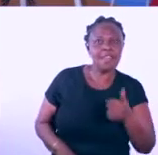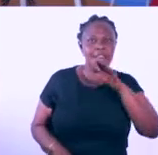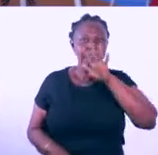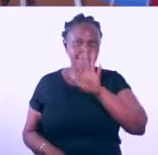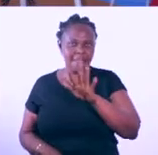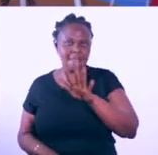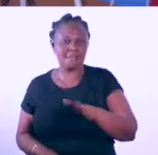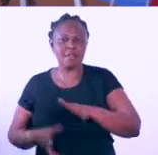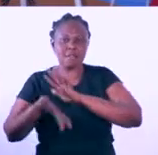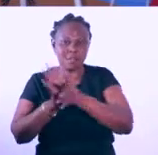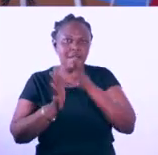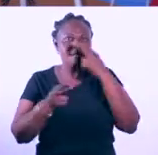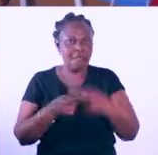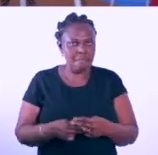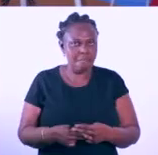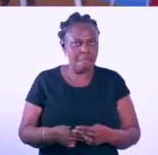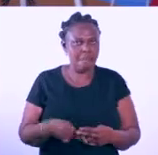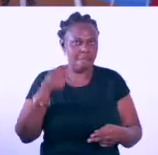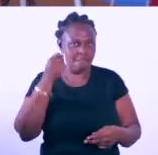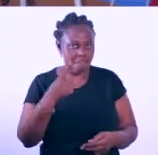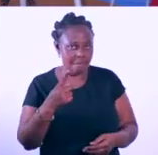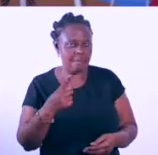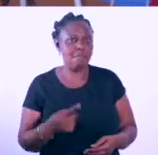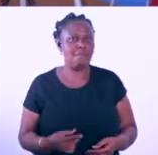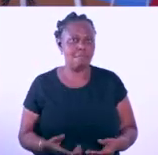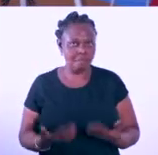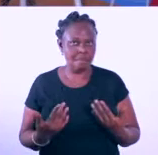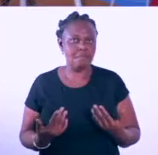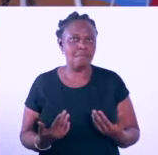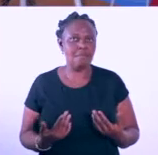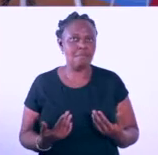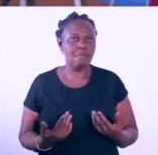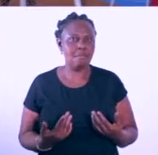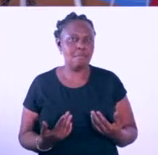and mention the number names.